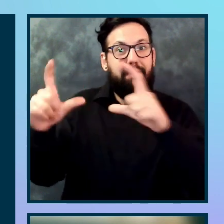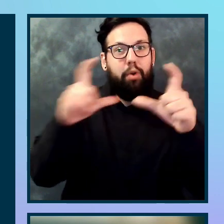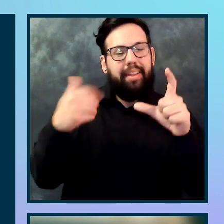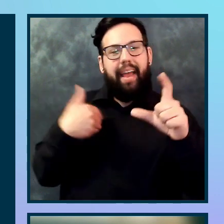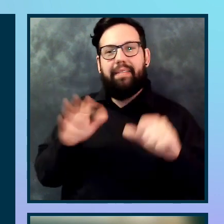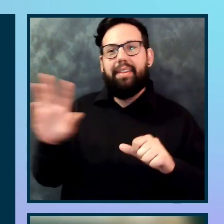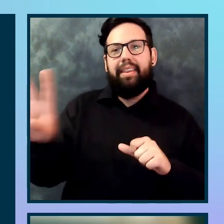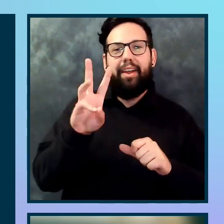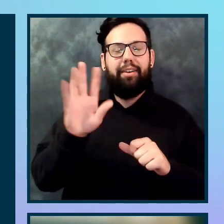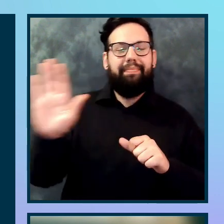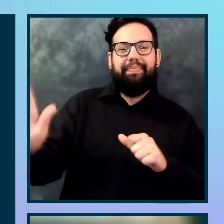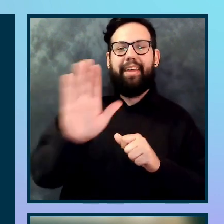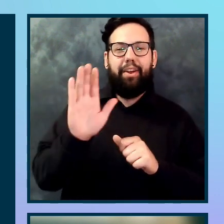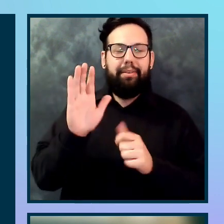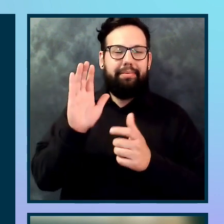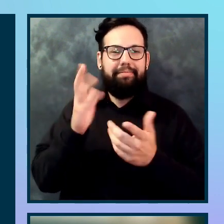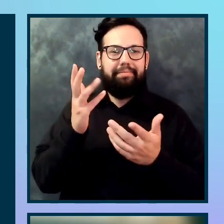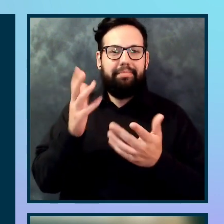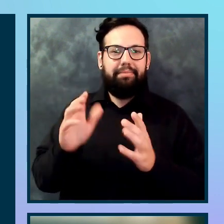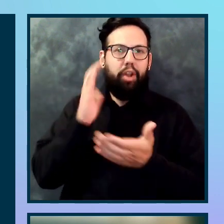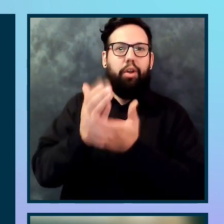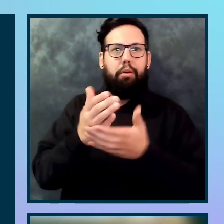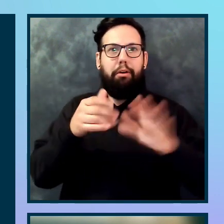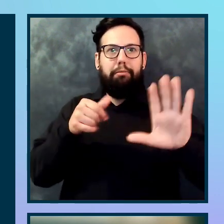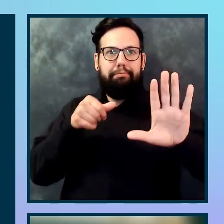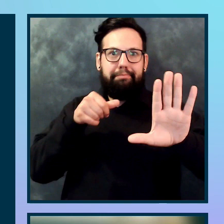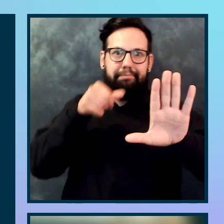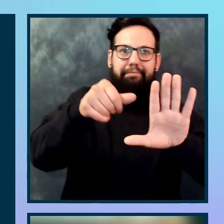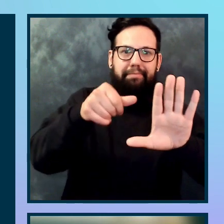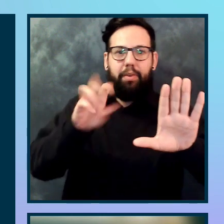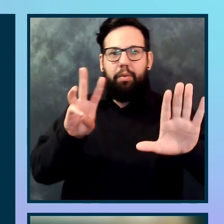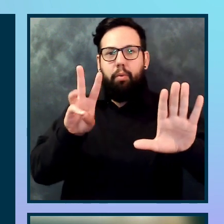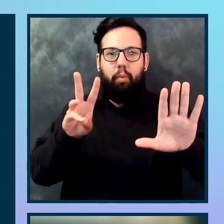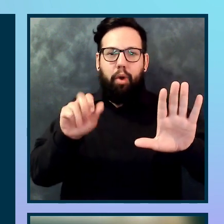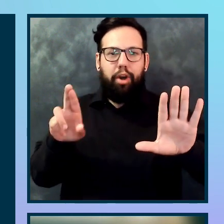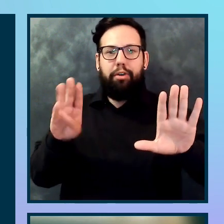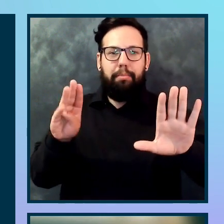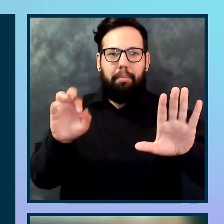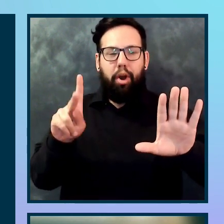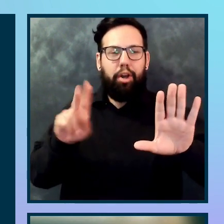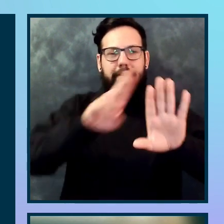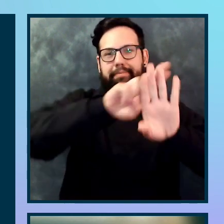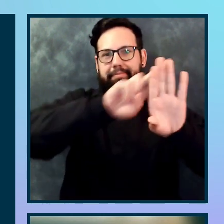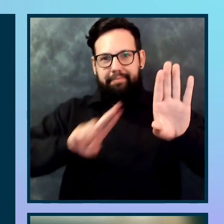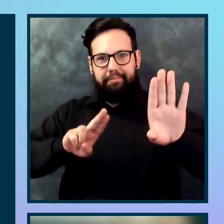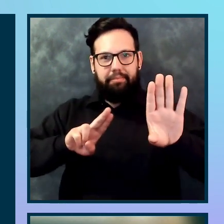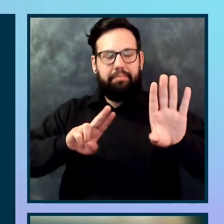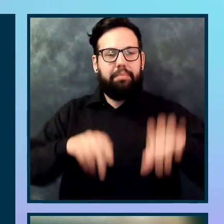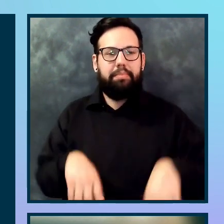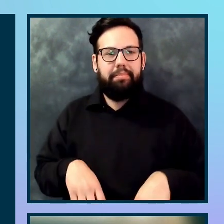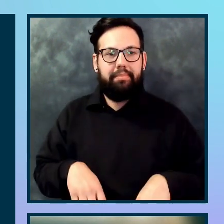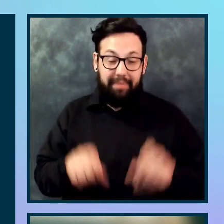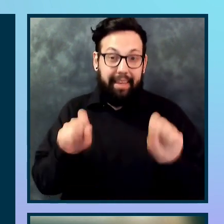that the color contrast ratio is passing, because that can be huge issue. You might